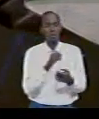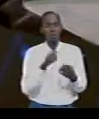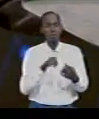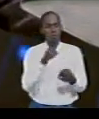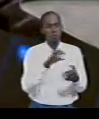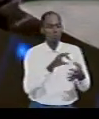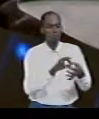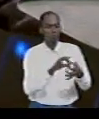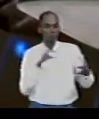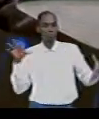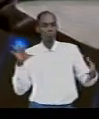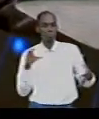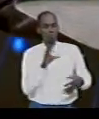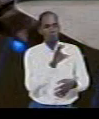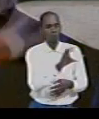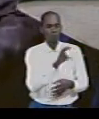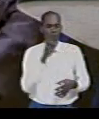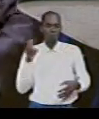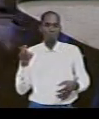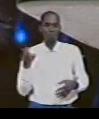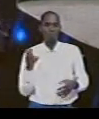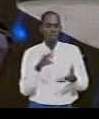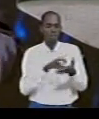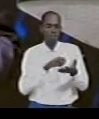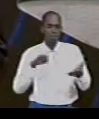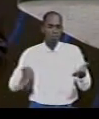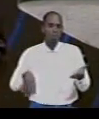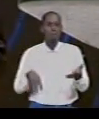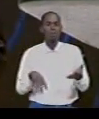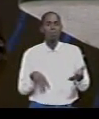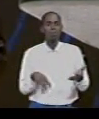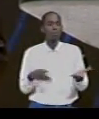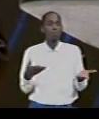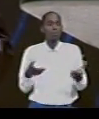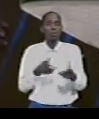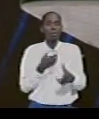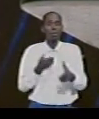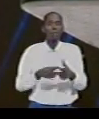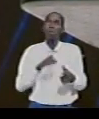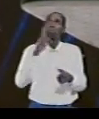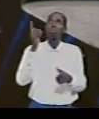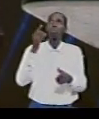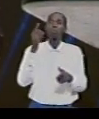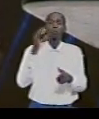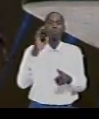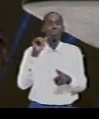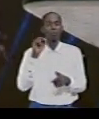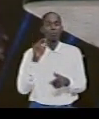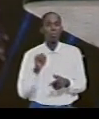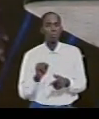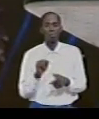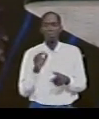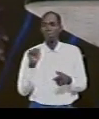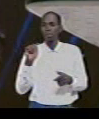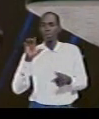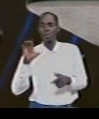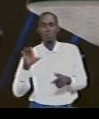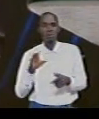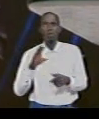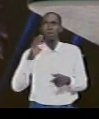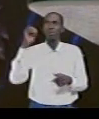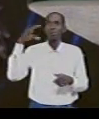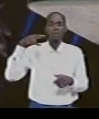the connection. When you disable the connection, nothing works. No power, no strength,